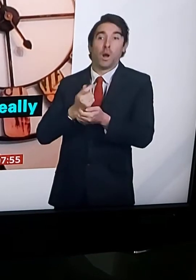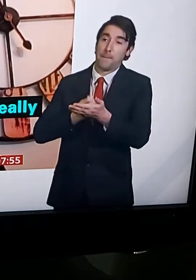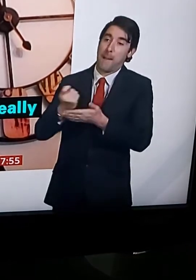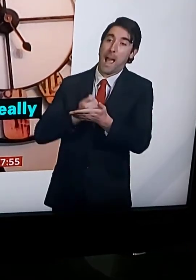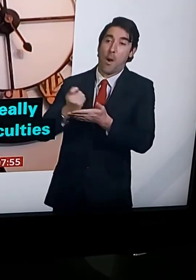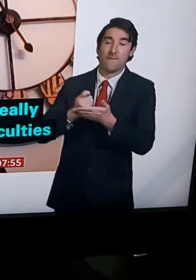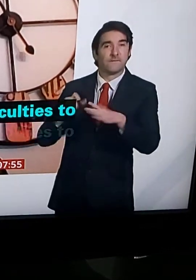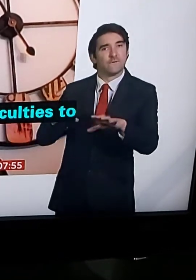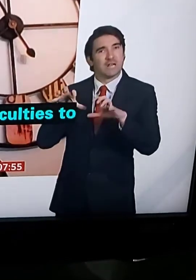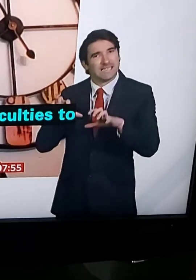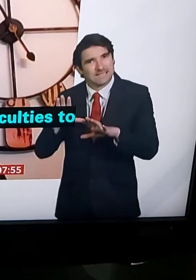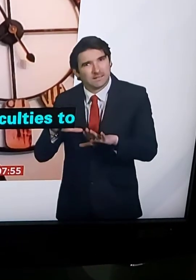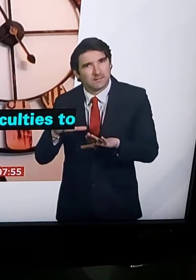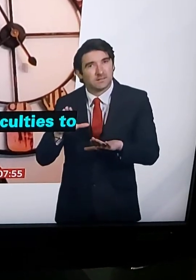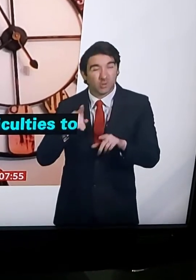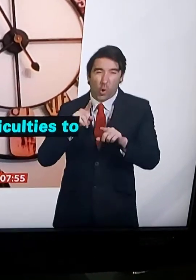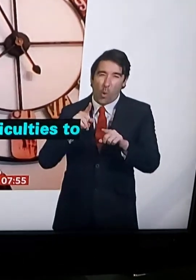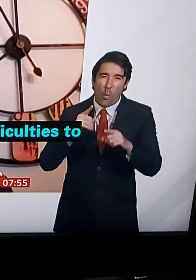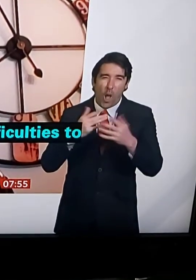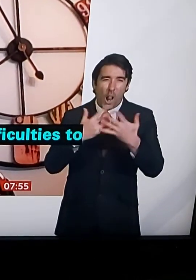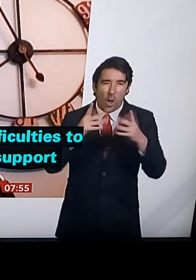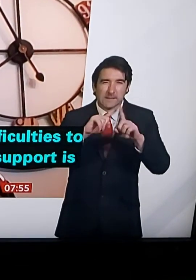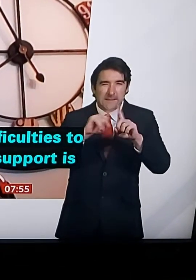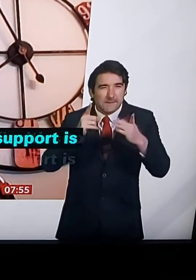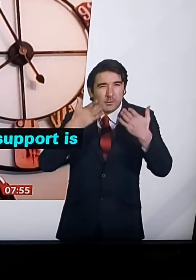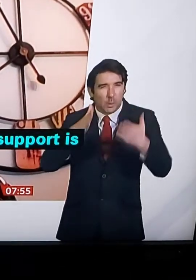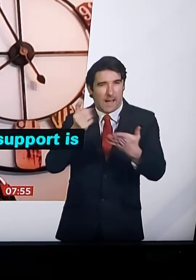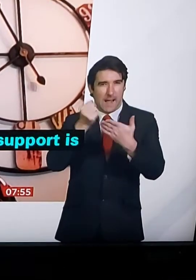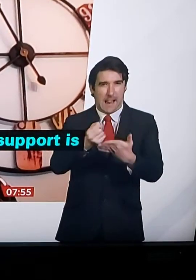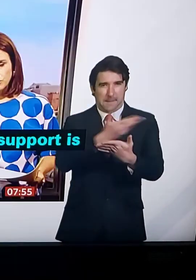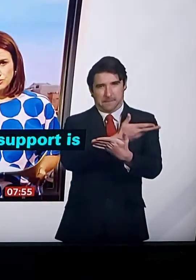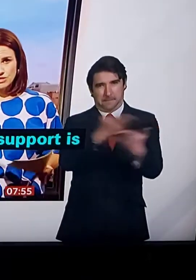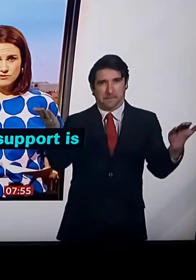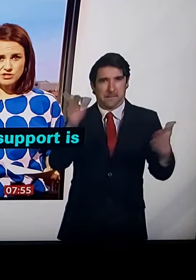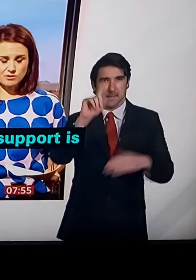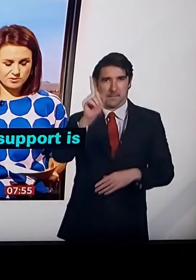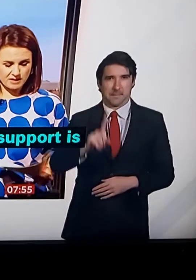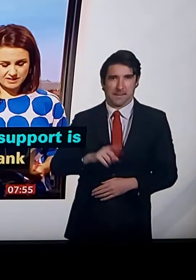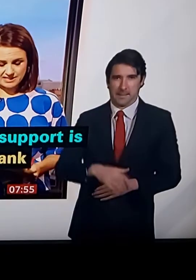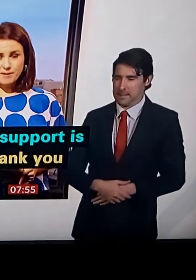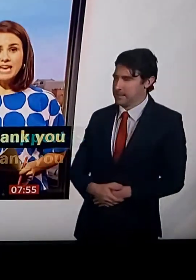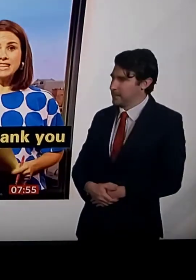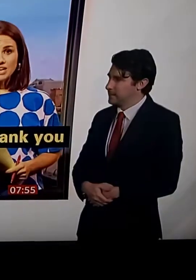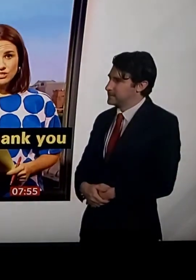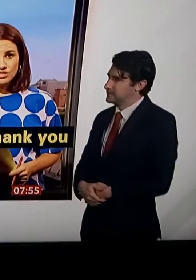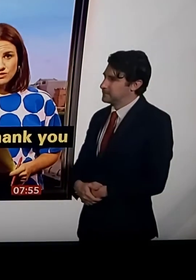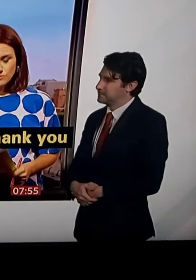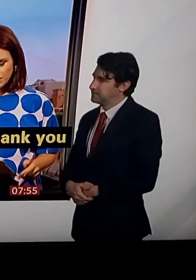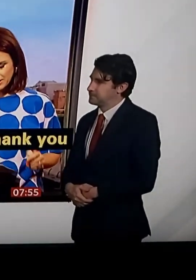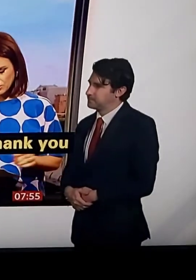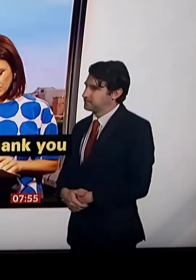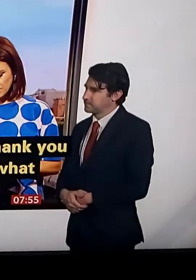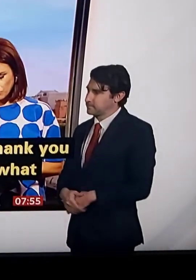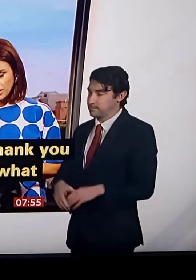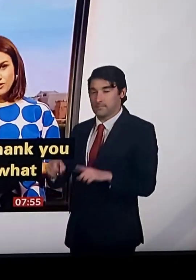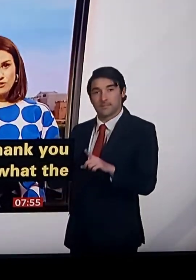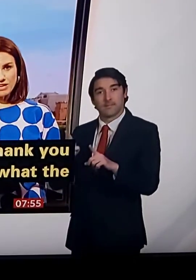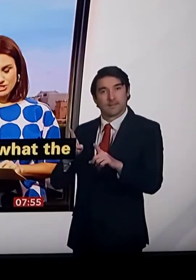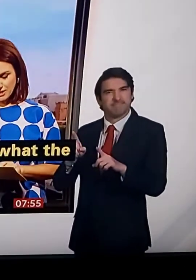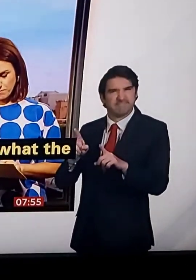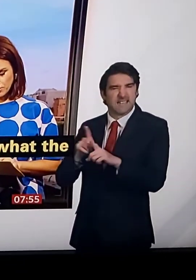broad support is available for them. Okay, Angela, many thanks. And that mirrors actually what the Treasury told us about this scheme. Thank you to those who've been in touch this